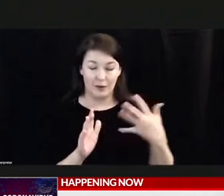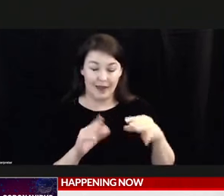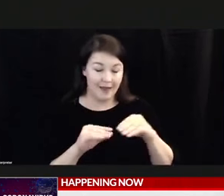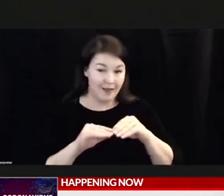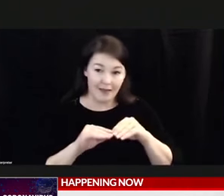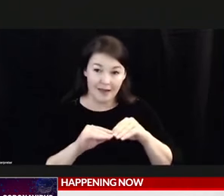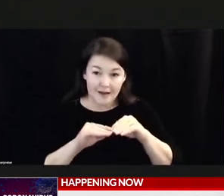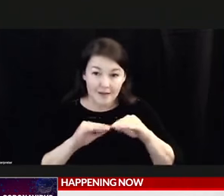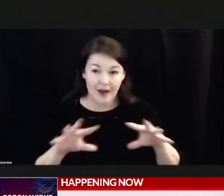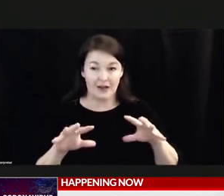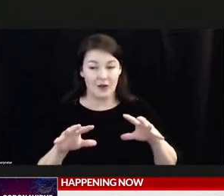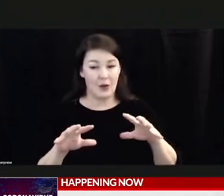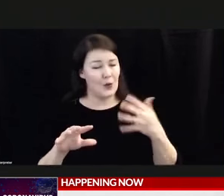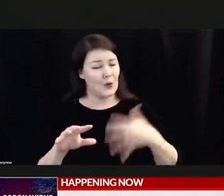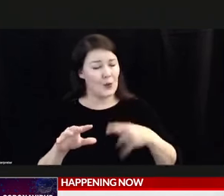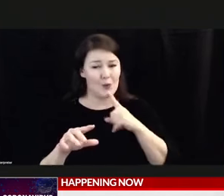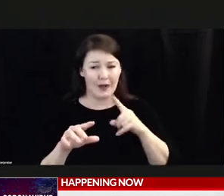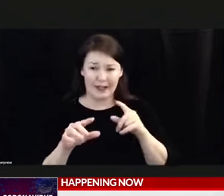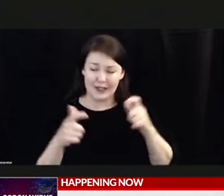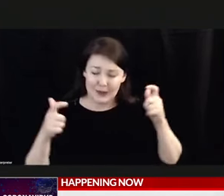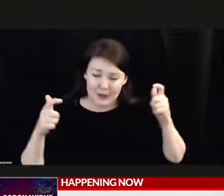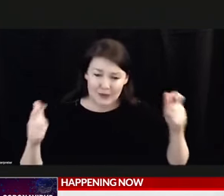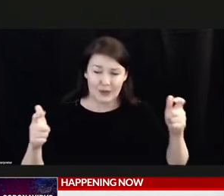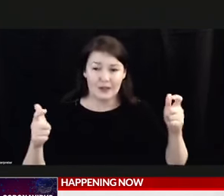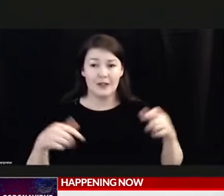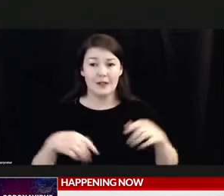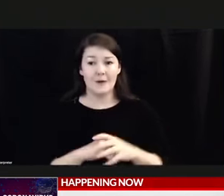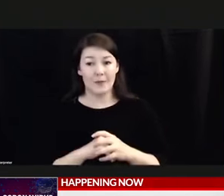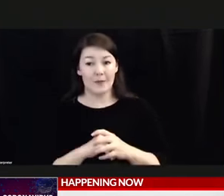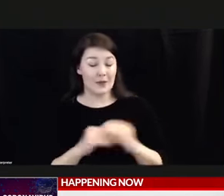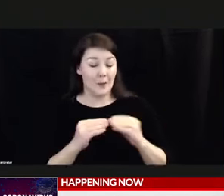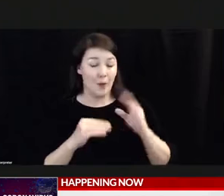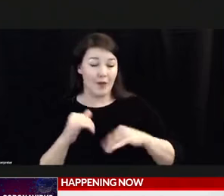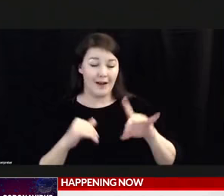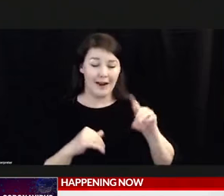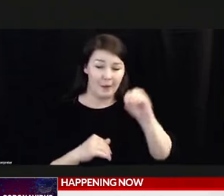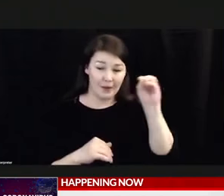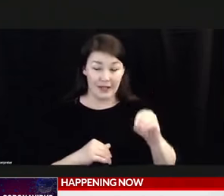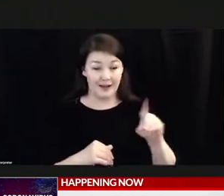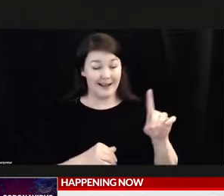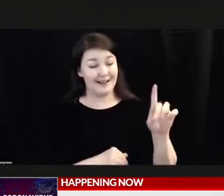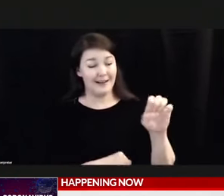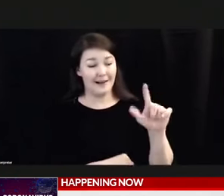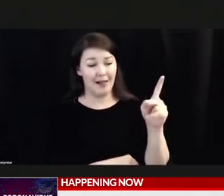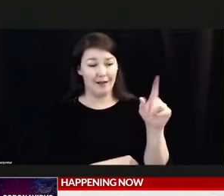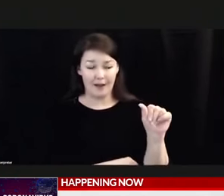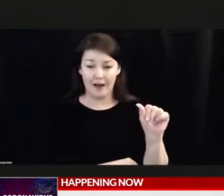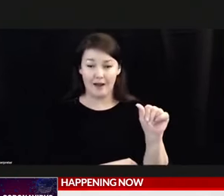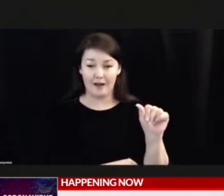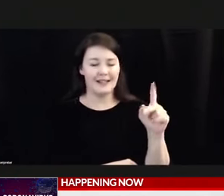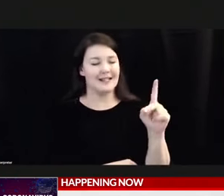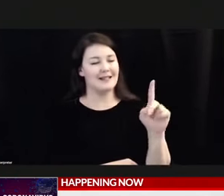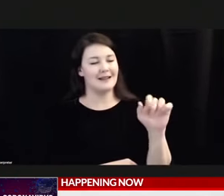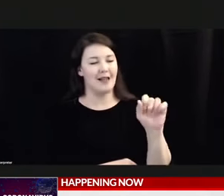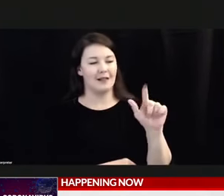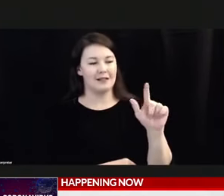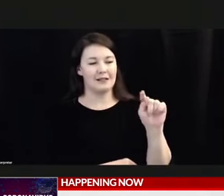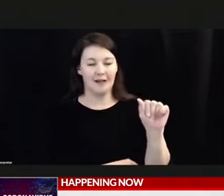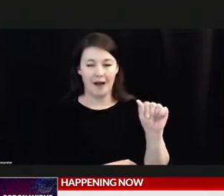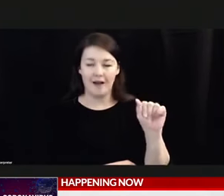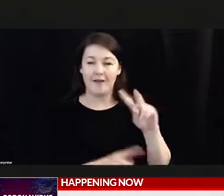that. It's much more than just that 80%. It's, as I said, the Delta variant is brutally effective at seeking out the unvaccinated,